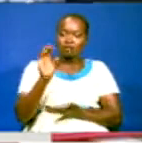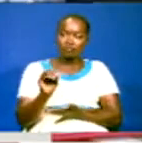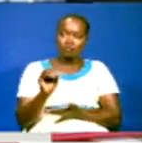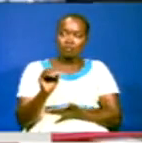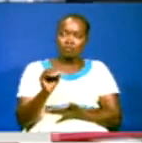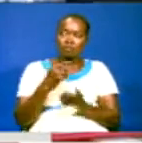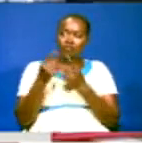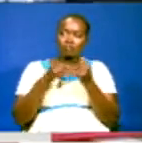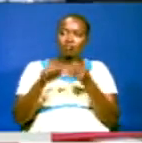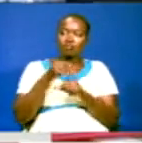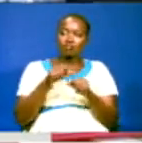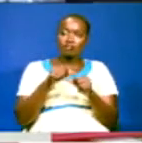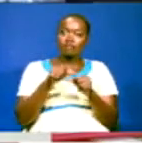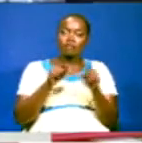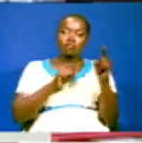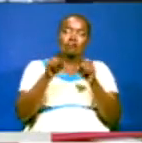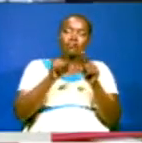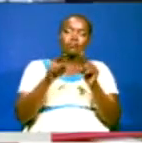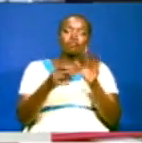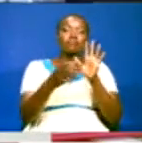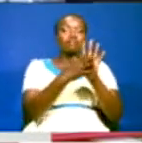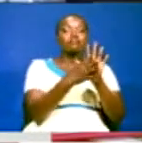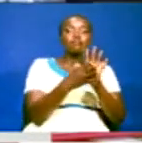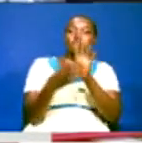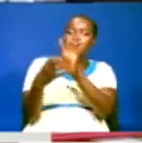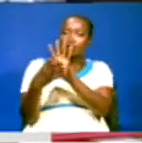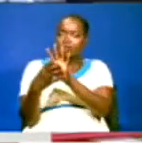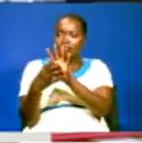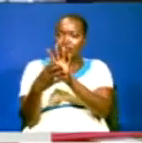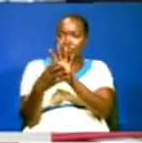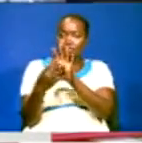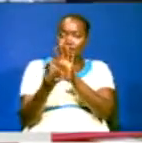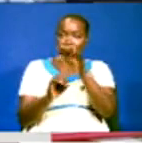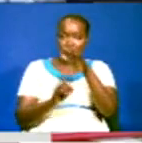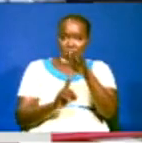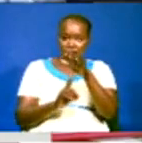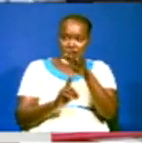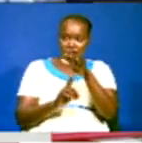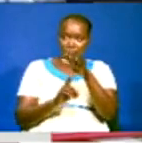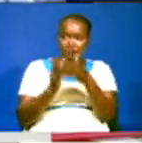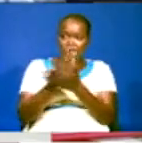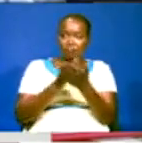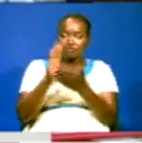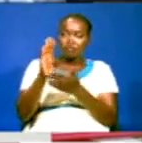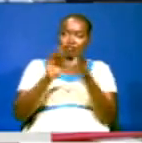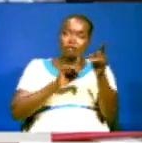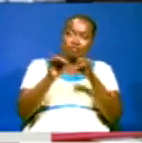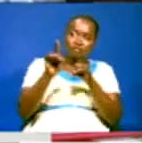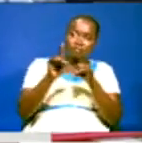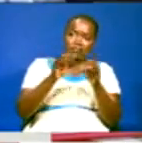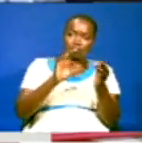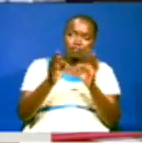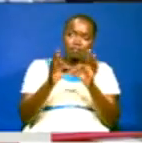talking about actually traveling and marketing. And so this ministry is actually a part B of Foreign Affairs